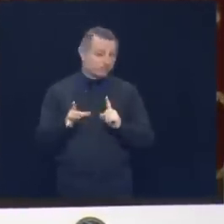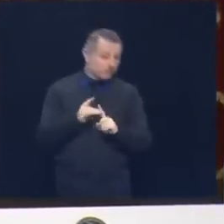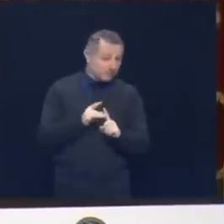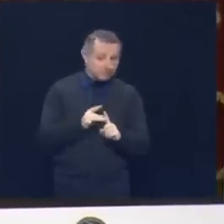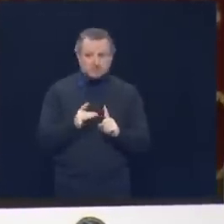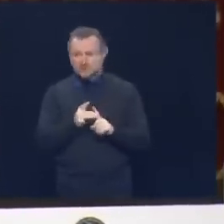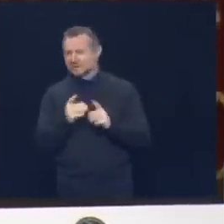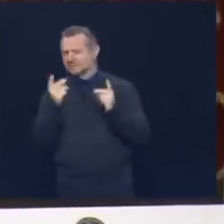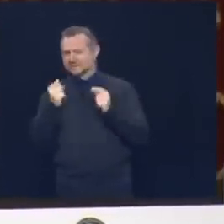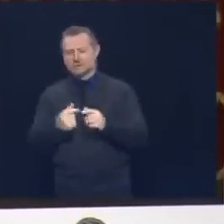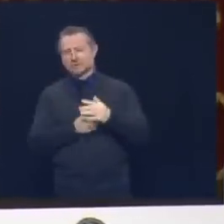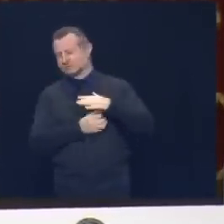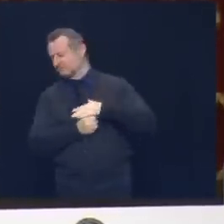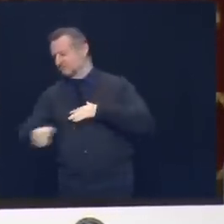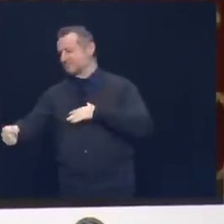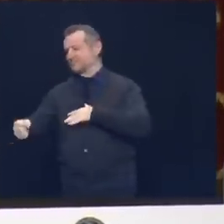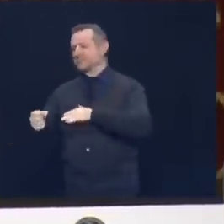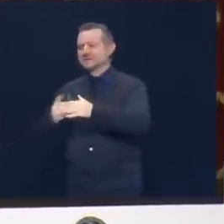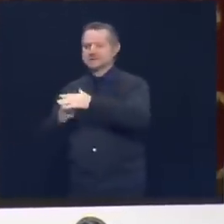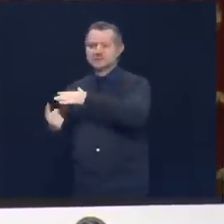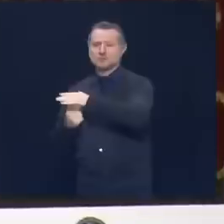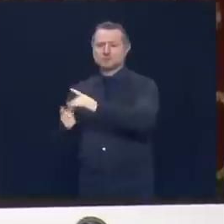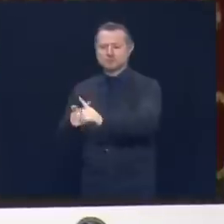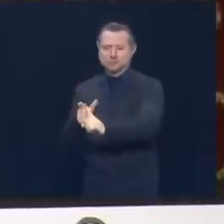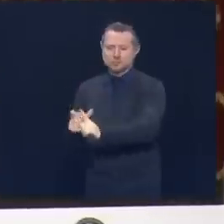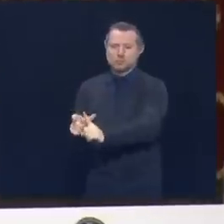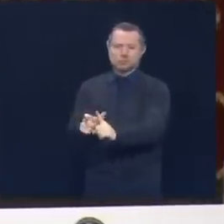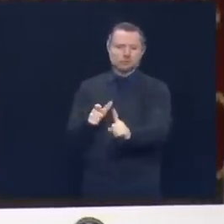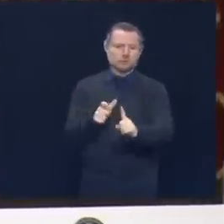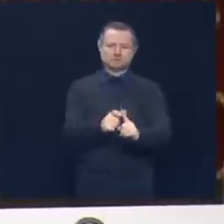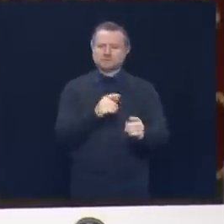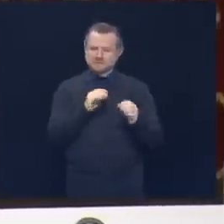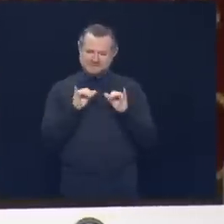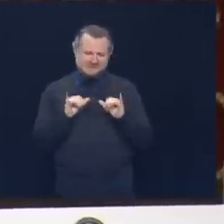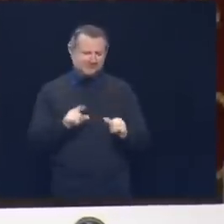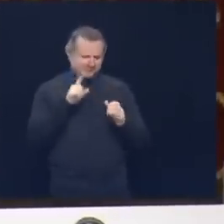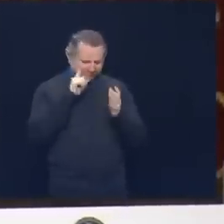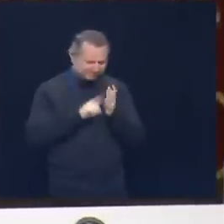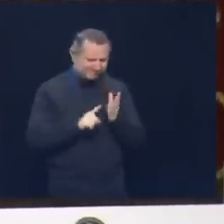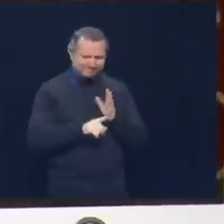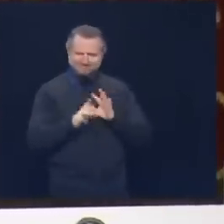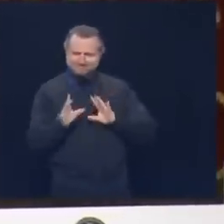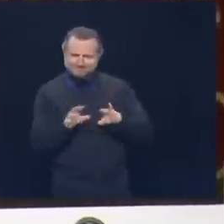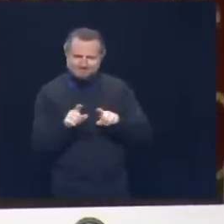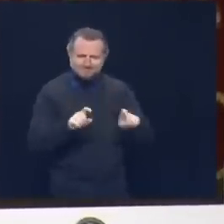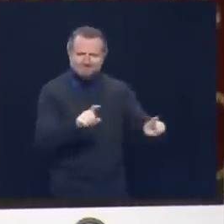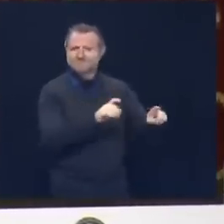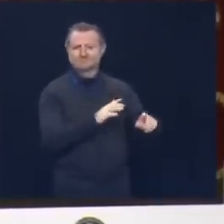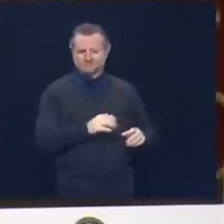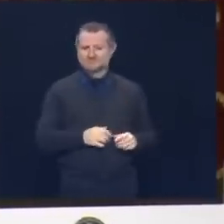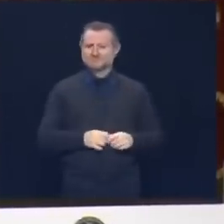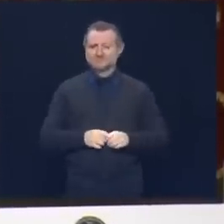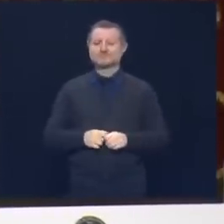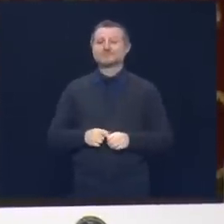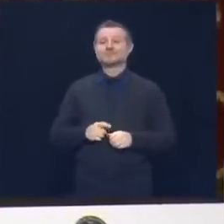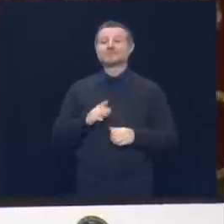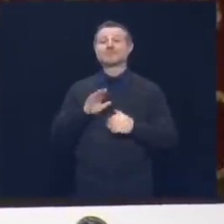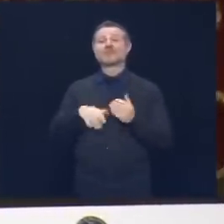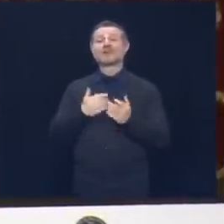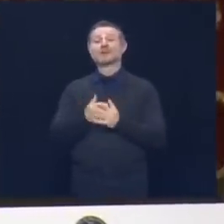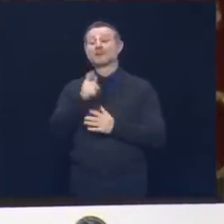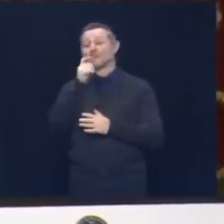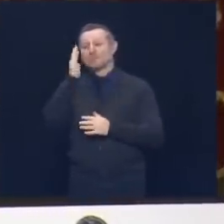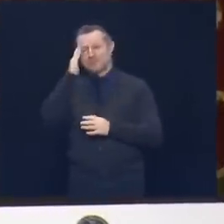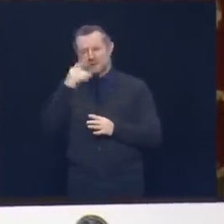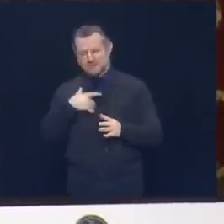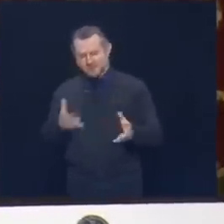being isolated, doing all of the same contact tracing procedures that you would do outside the prison walls. We've debunked all the bunk beds in order to deal with